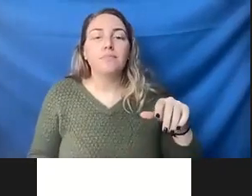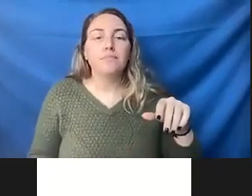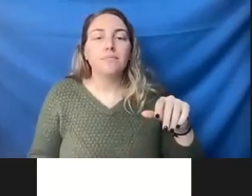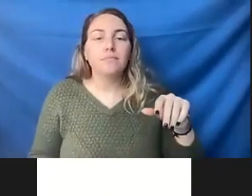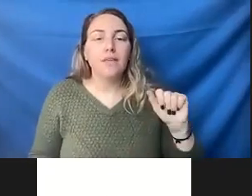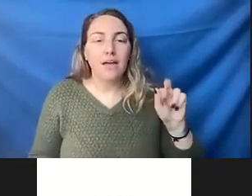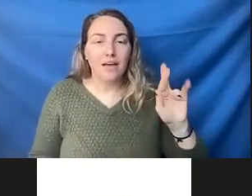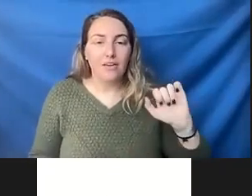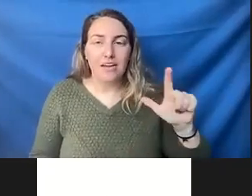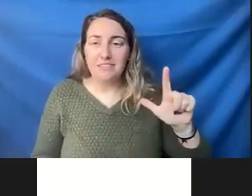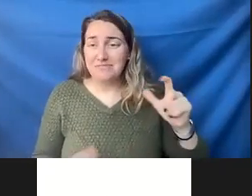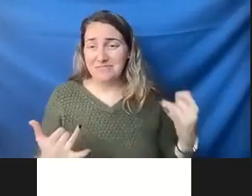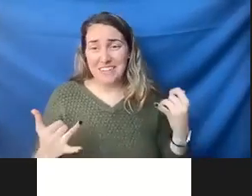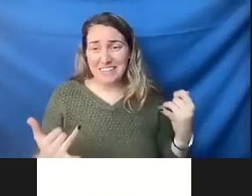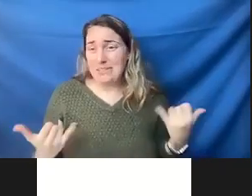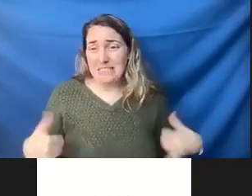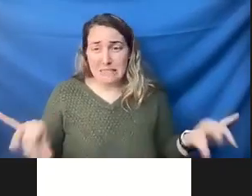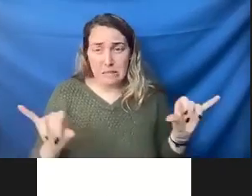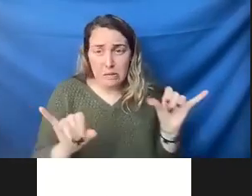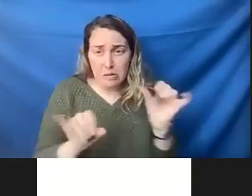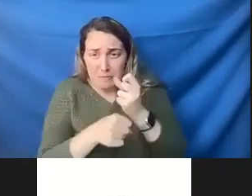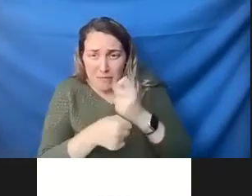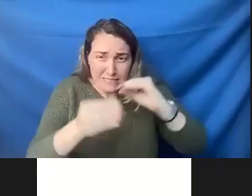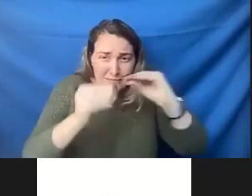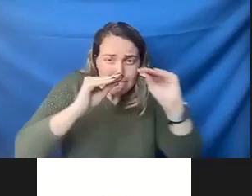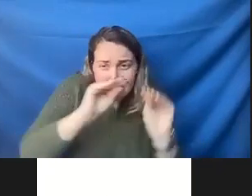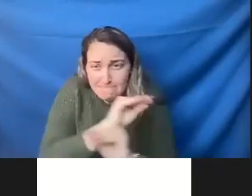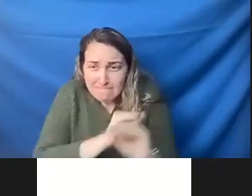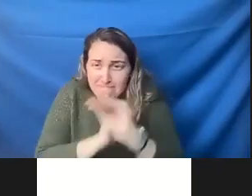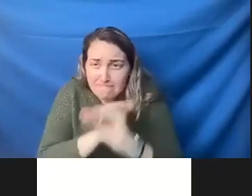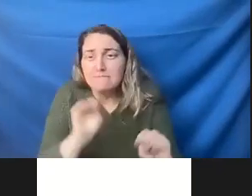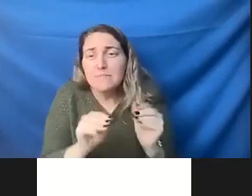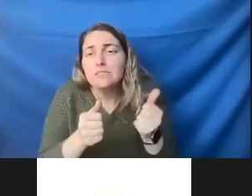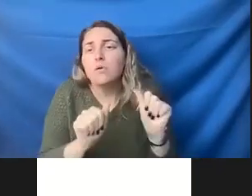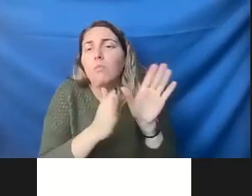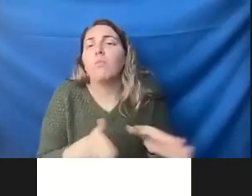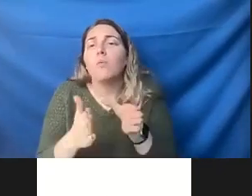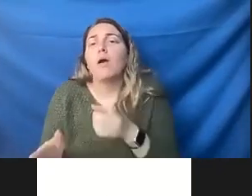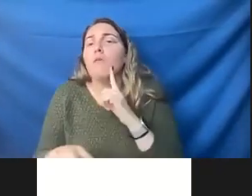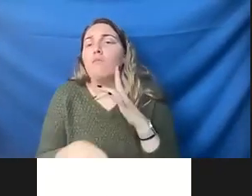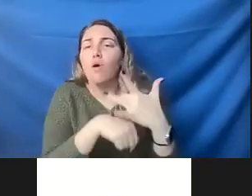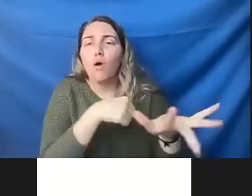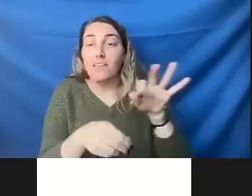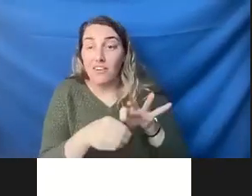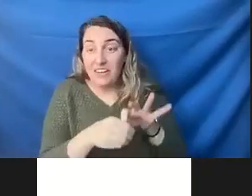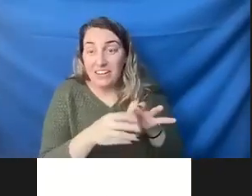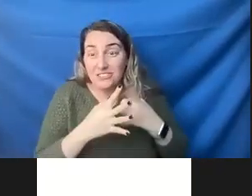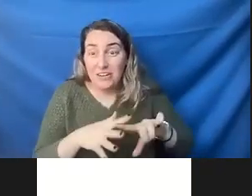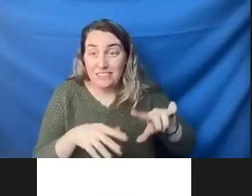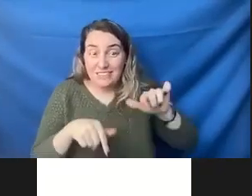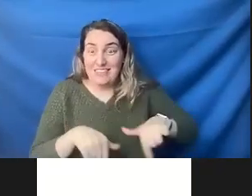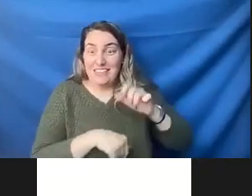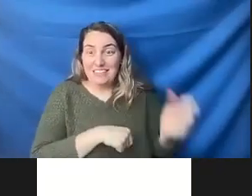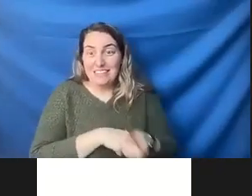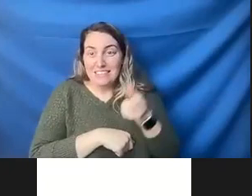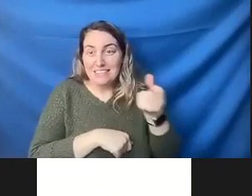production. We are in the midst of, you know, preparing for early voting starting on Saturday. But I